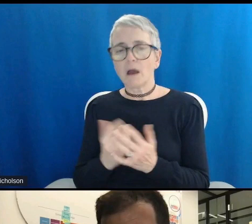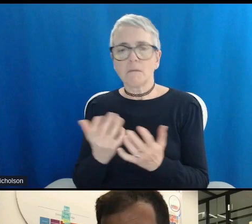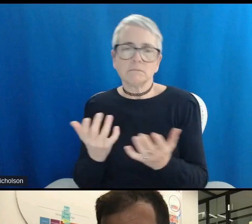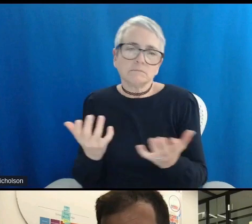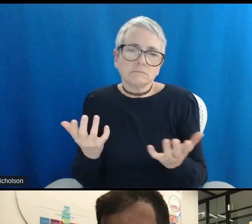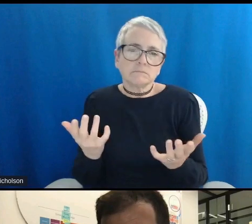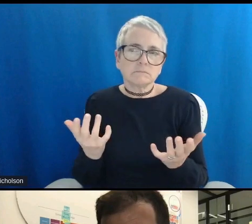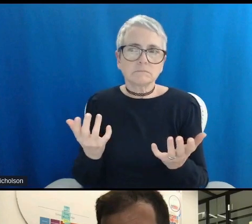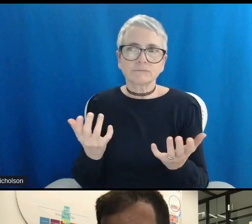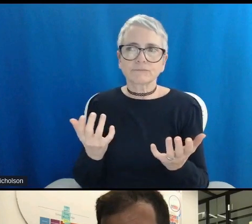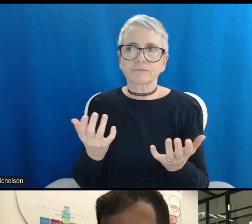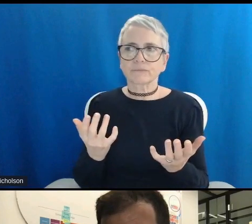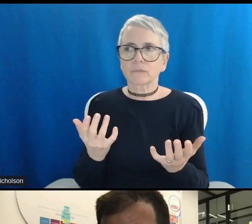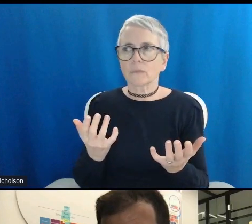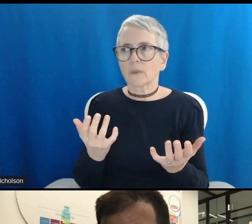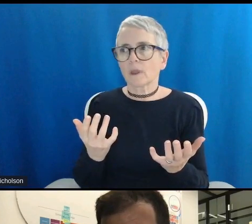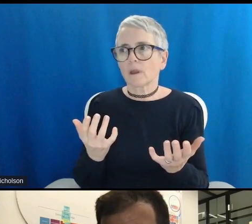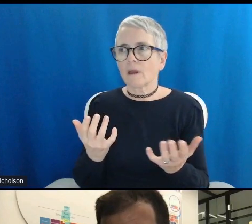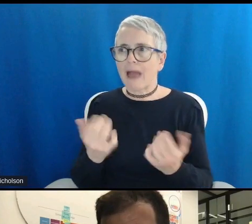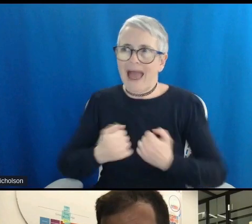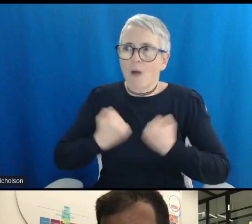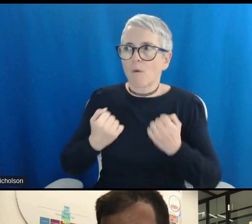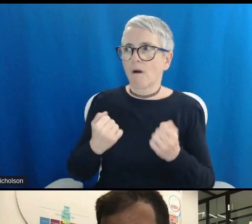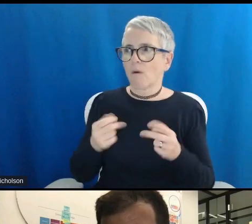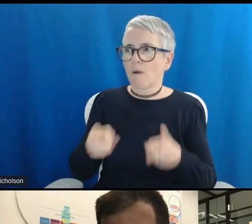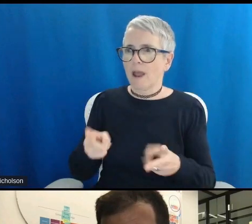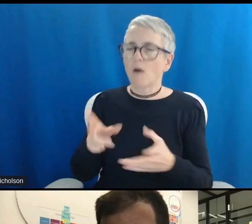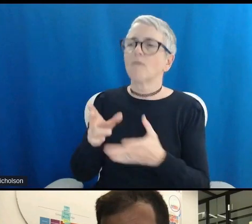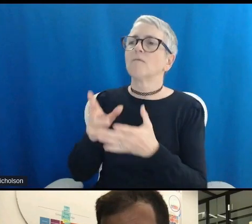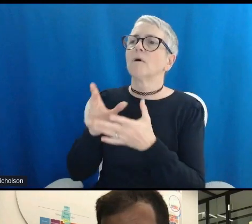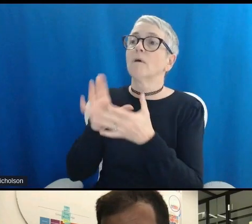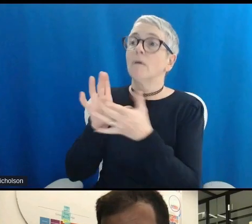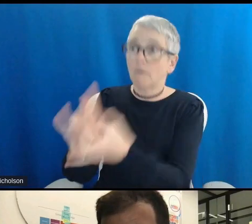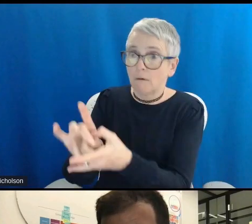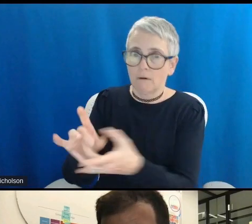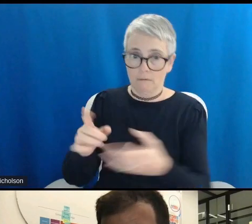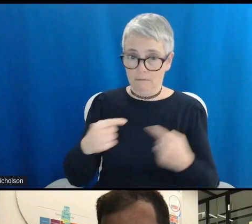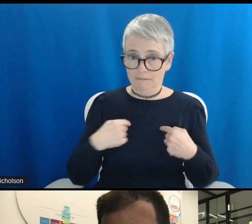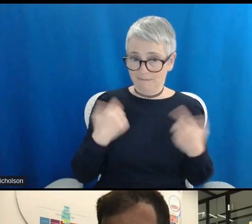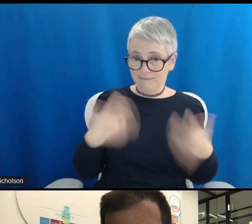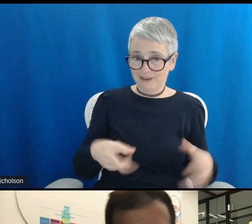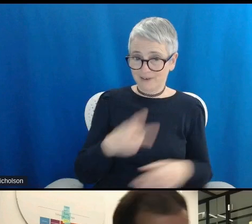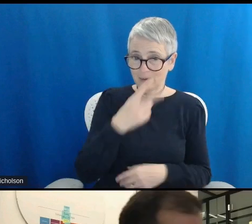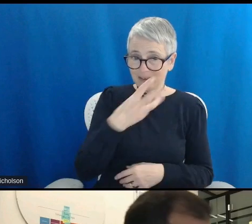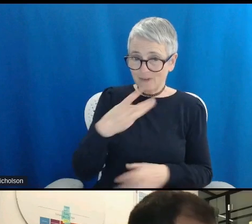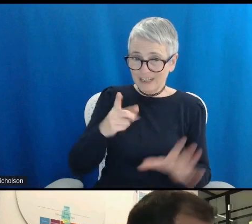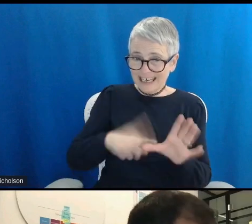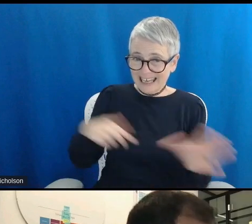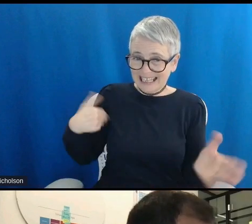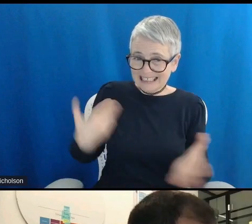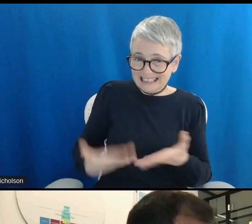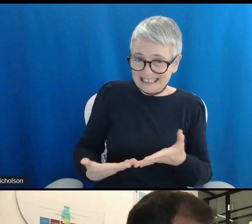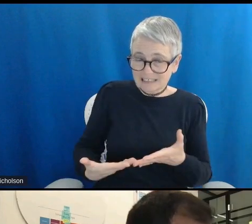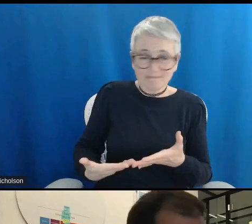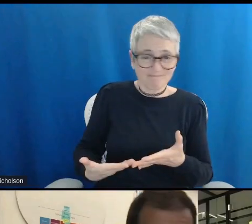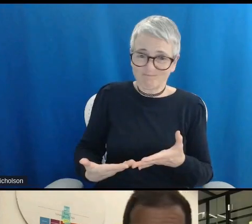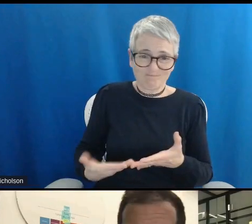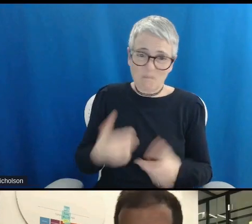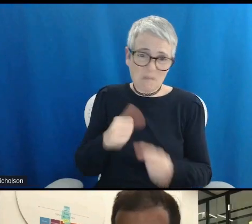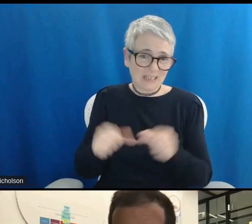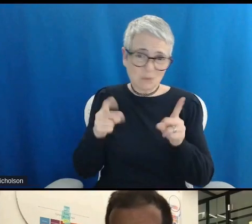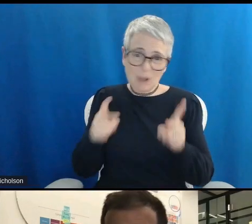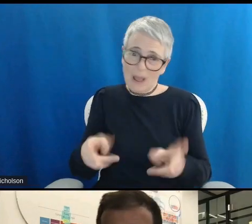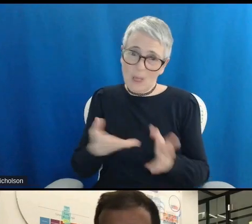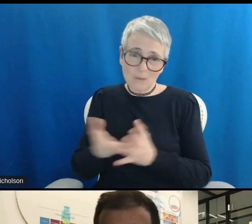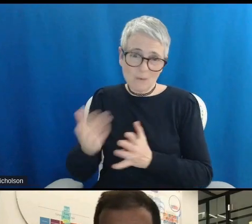I think our way in, and like we've been doing this 23 years at Open Doors, is through the numbers. That's how we've always gotten through the